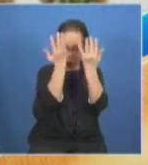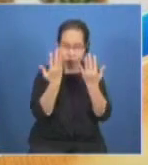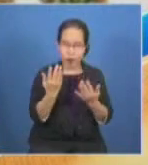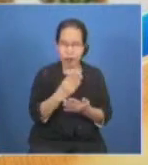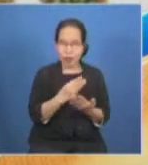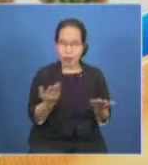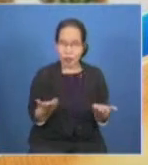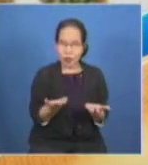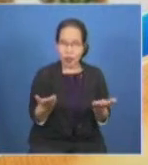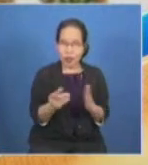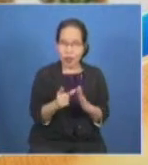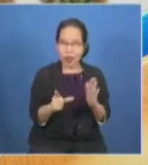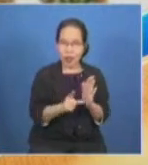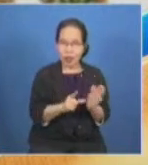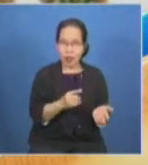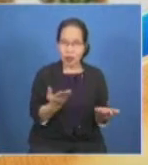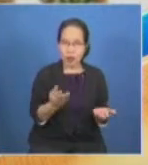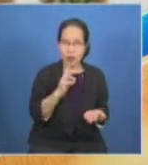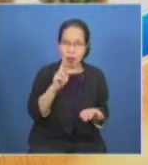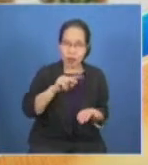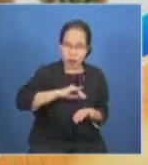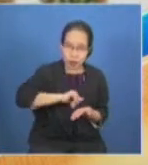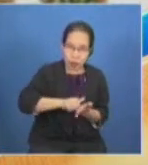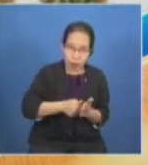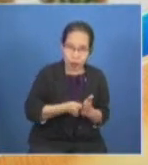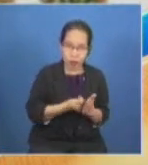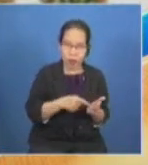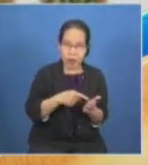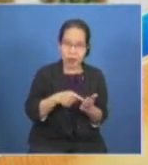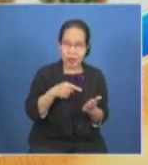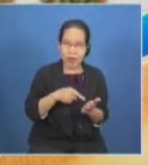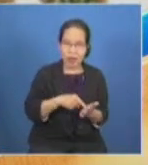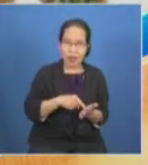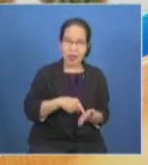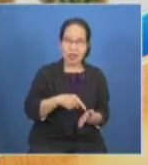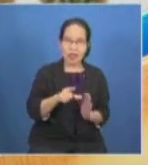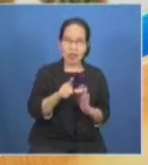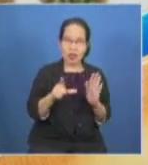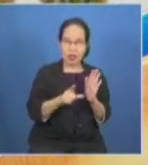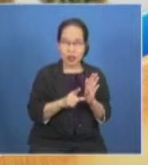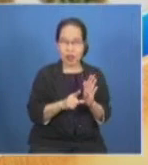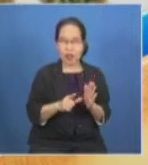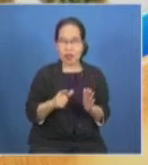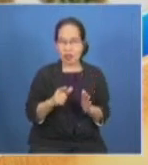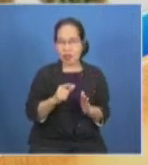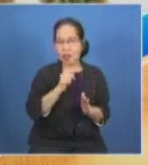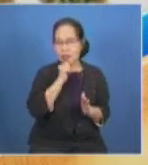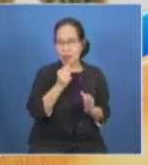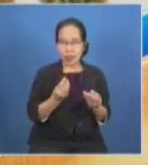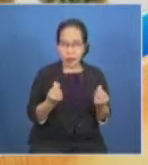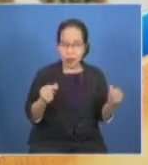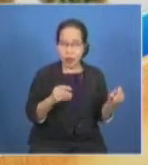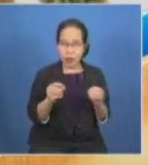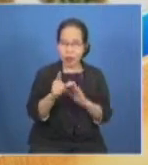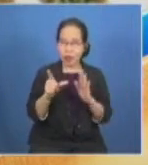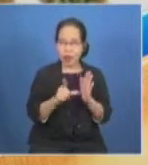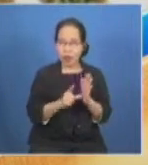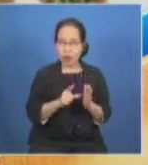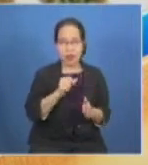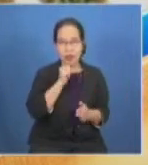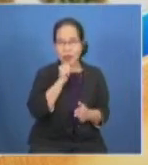to obey? And what are these laws? Because we'll not be able to do the laws if we do not know